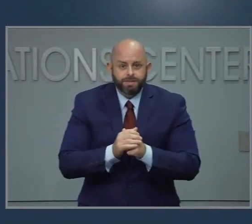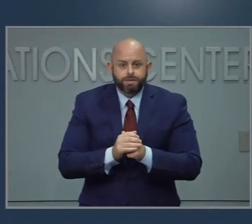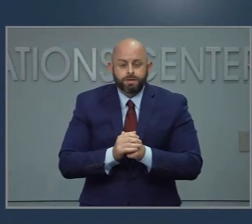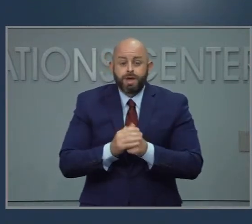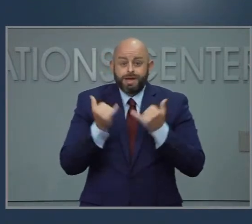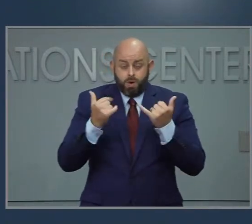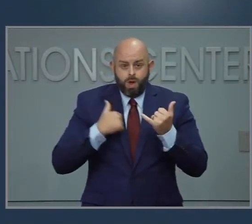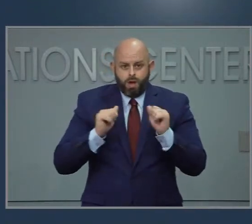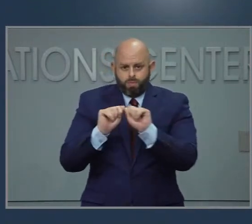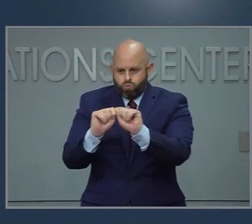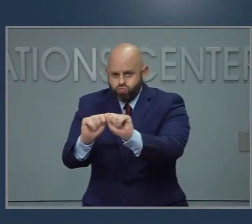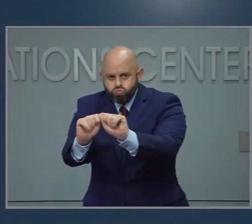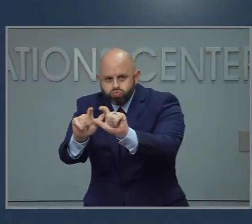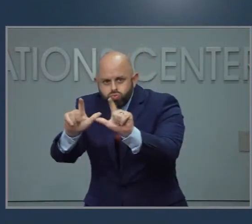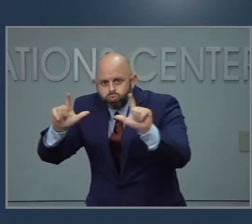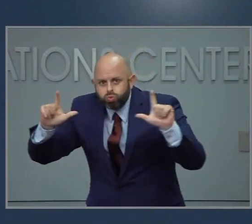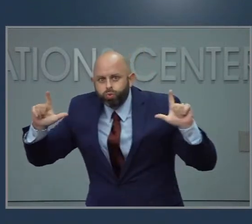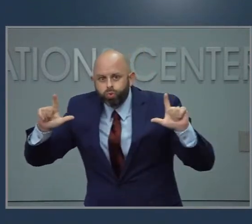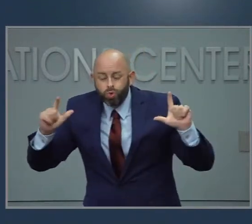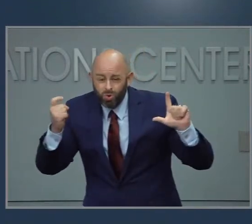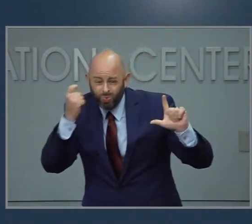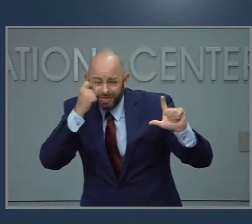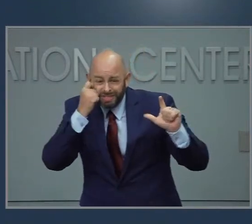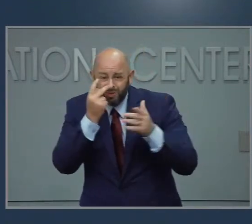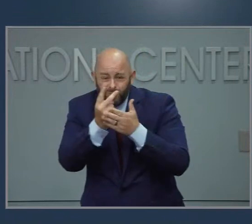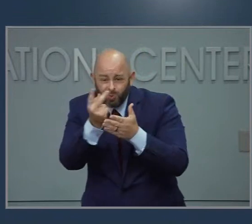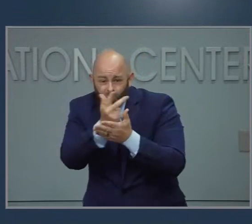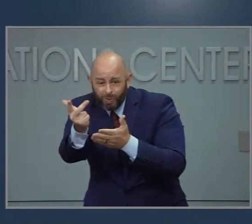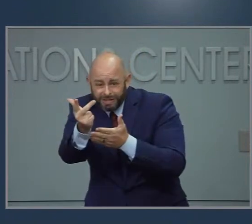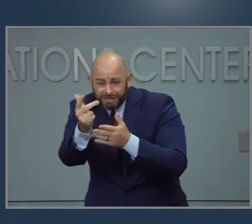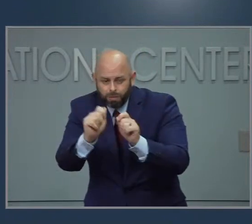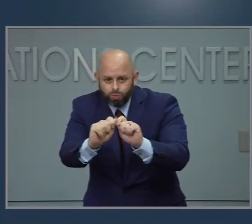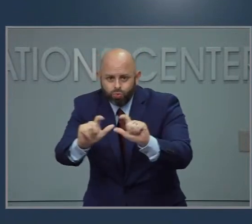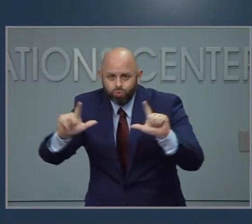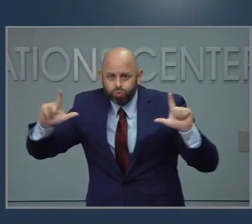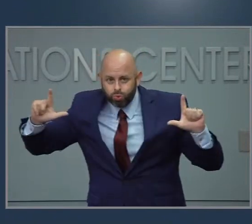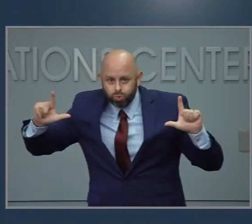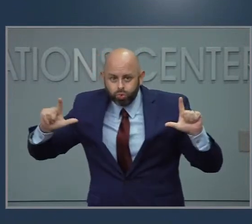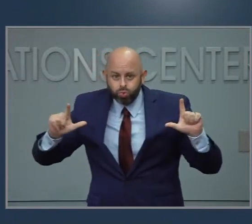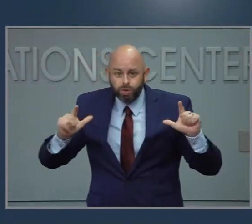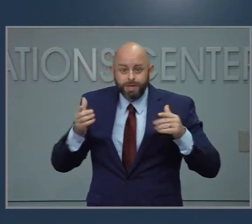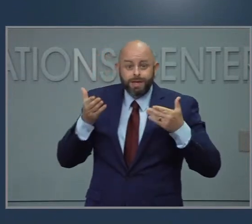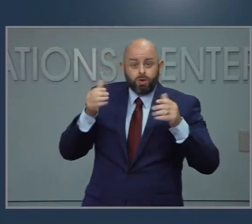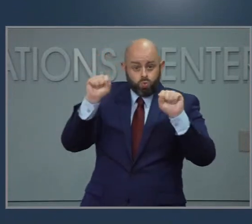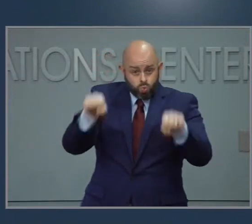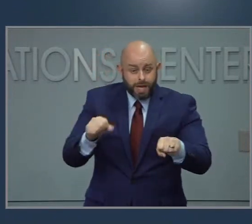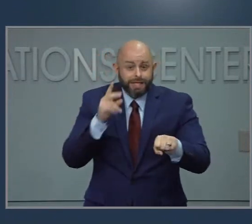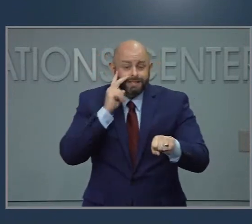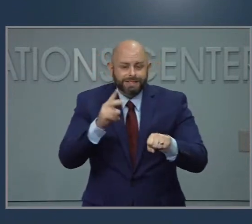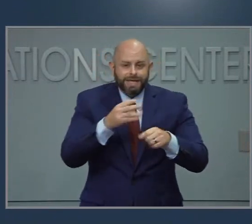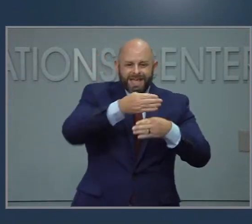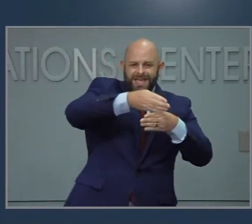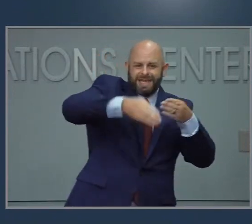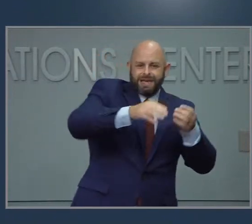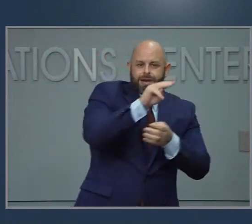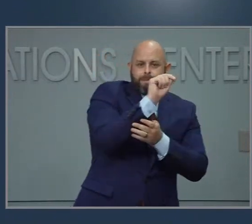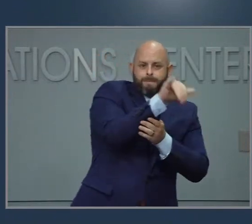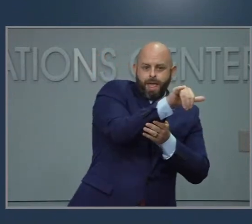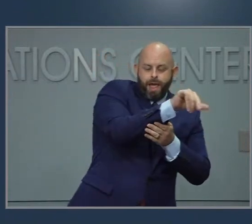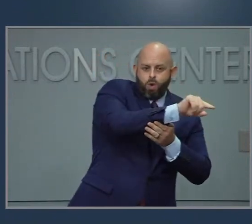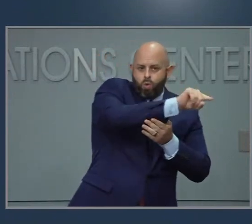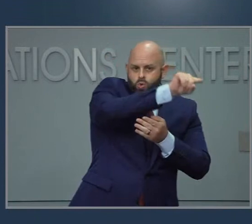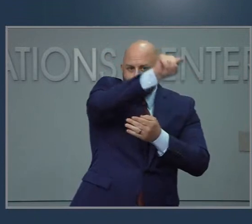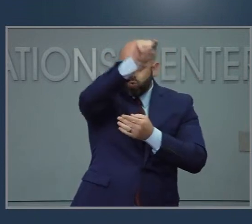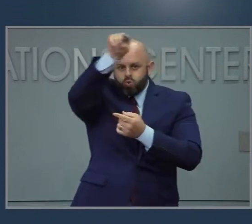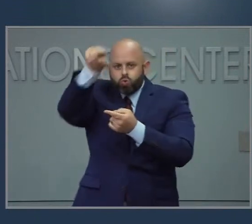in the cases that have happened just in the last few weeks. On this graph, we're looking at cases from the end of May through today, and you